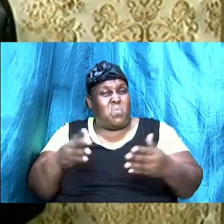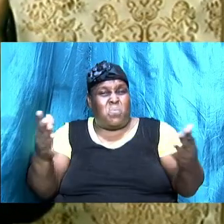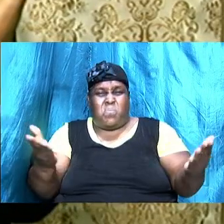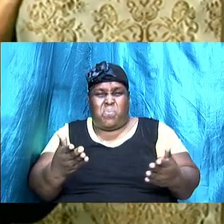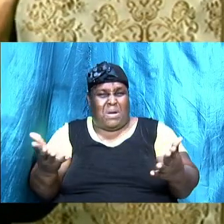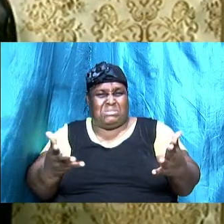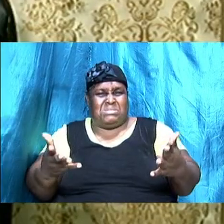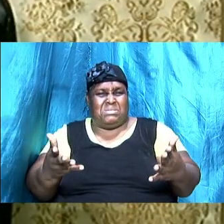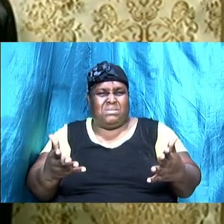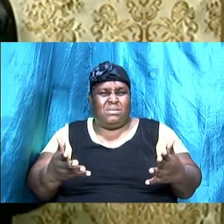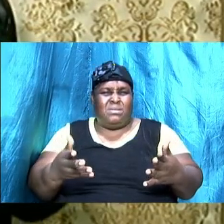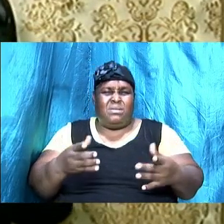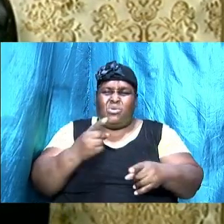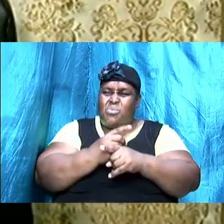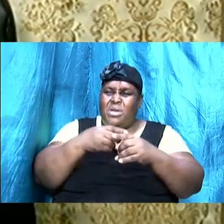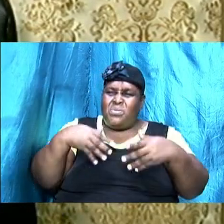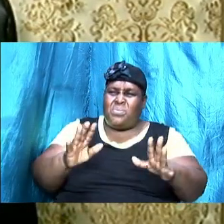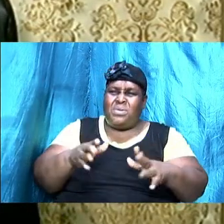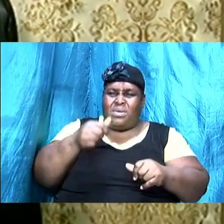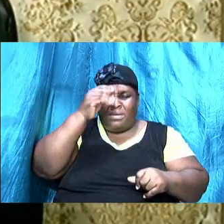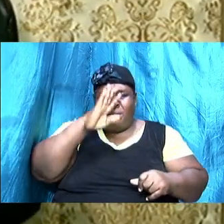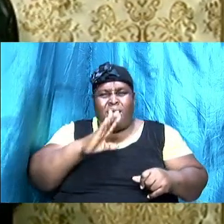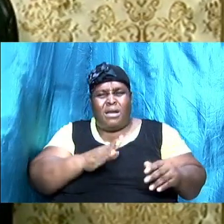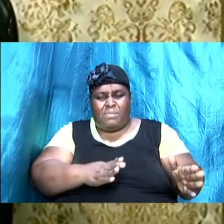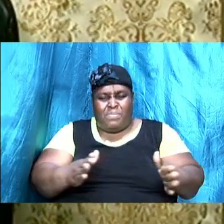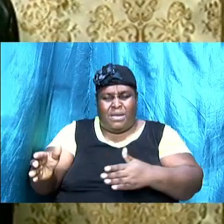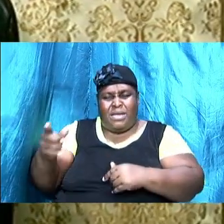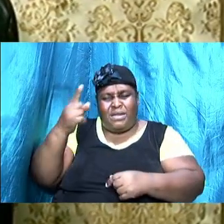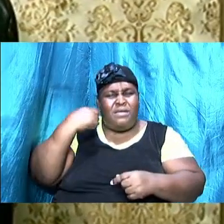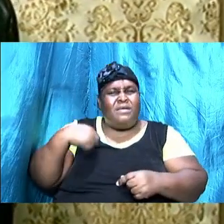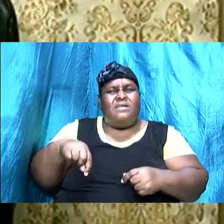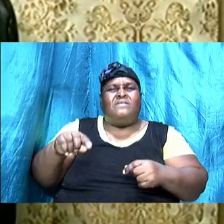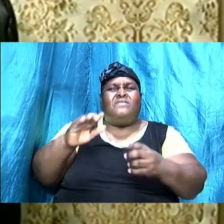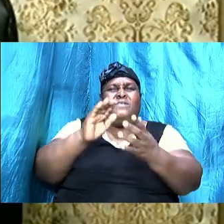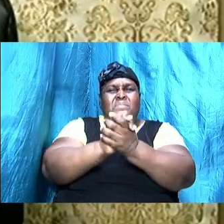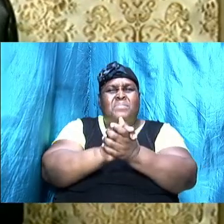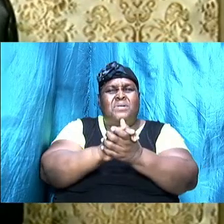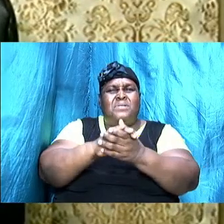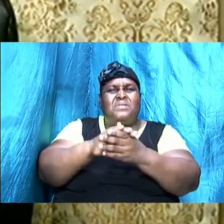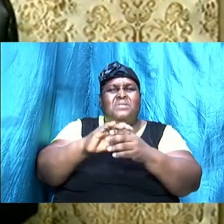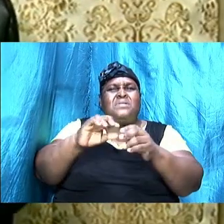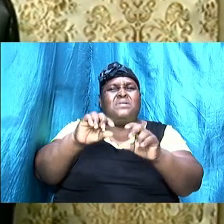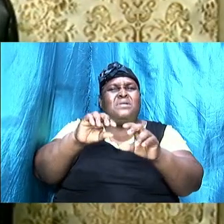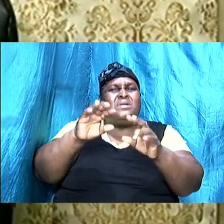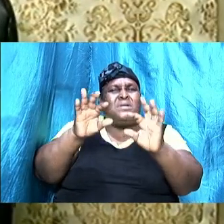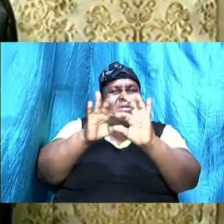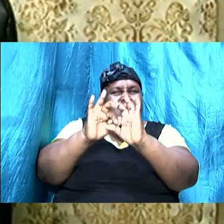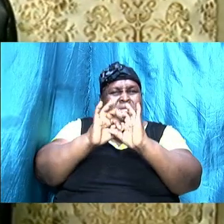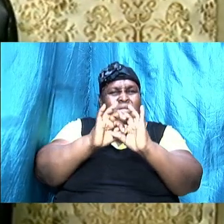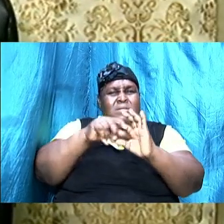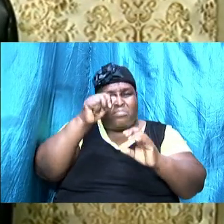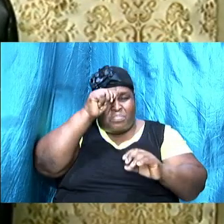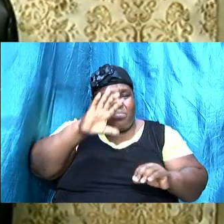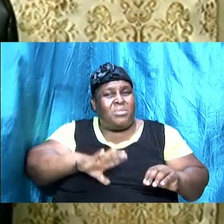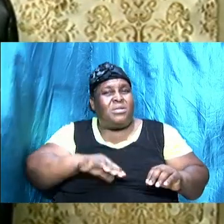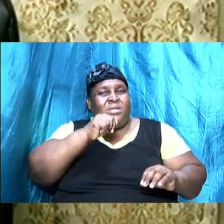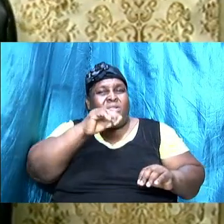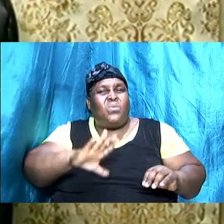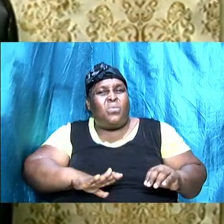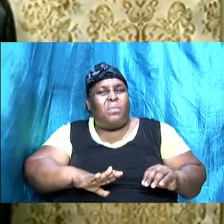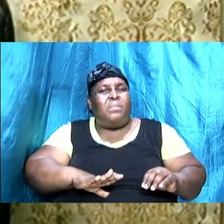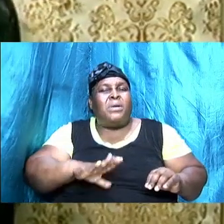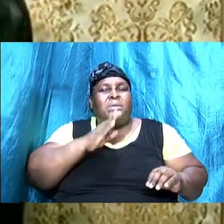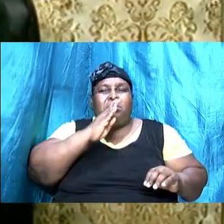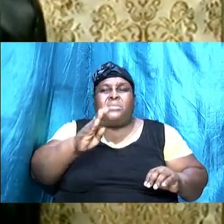God's plan for the institution is that the man and the woman be together. That's why